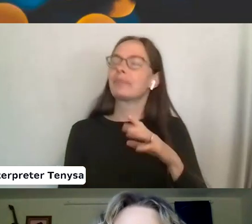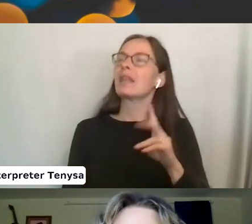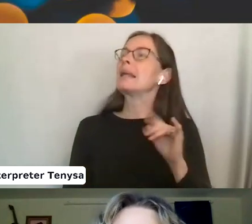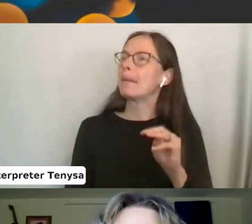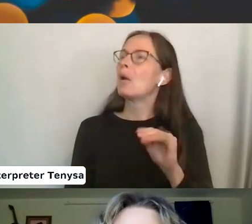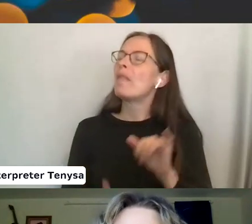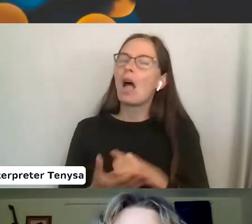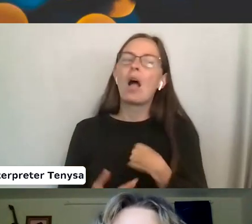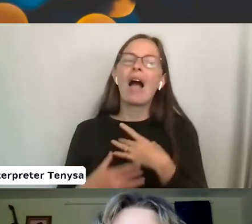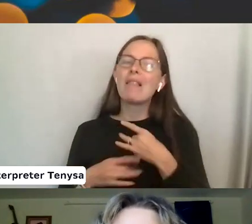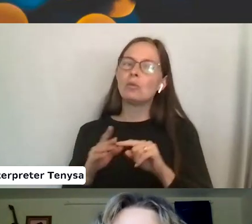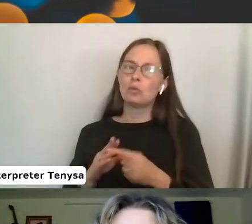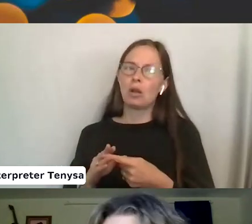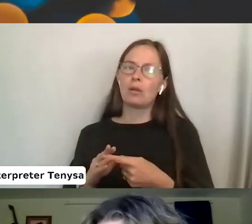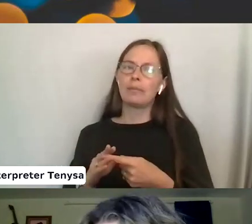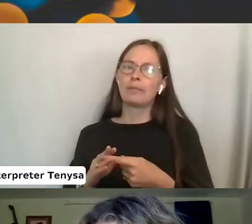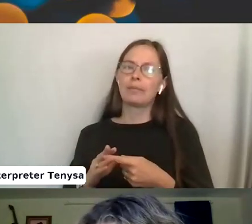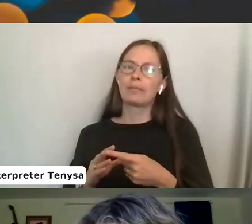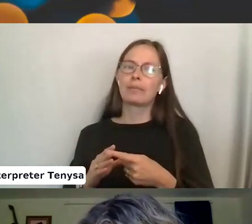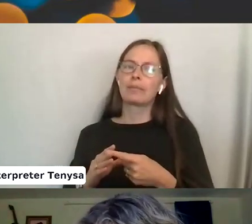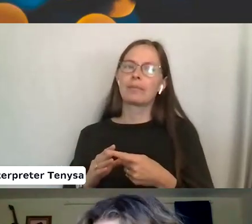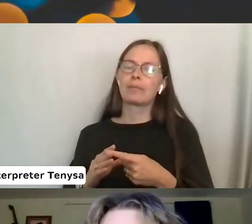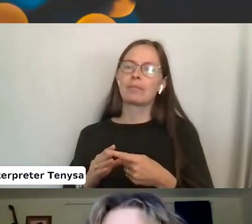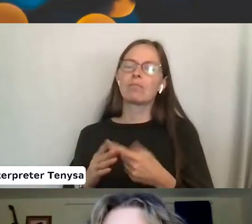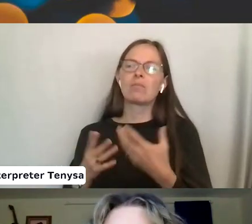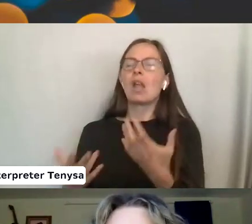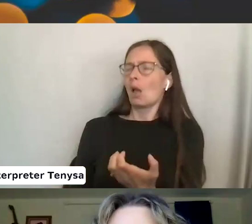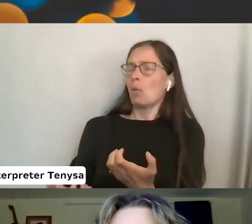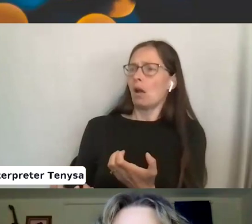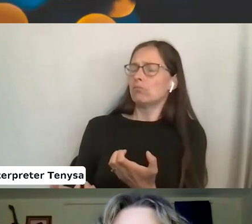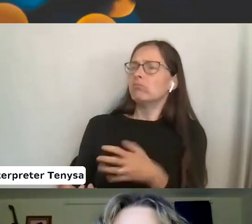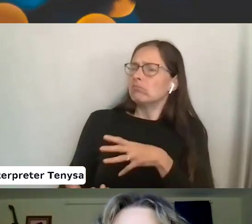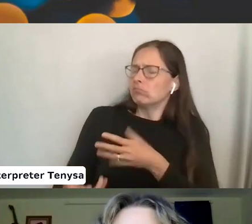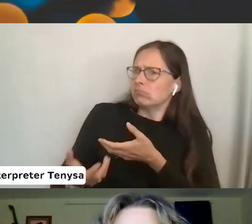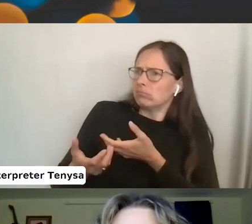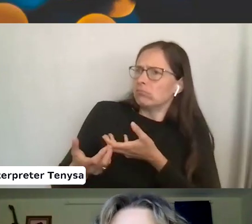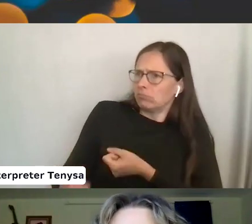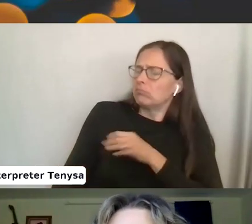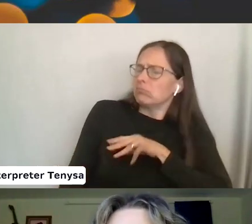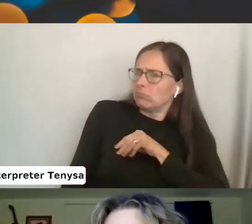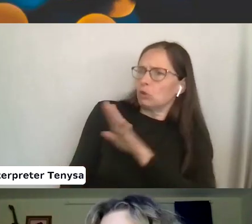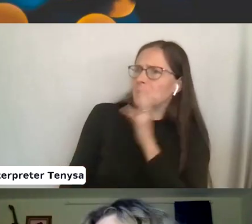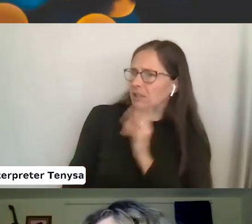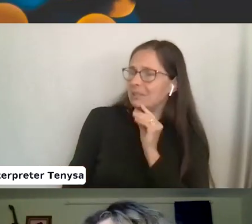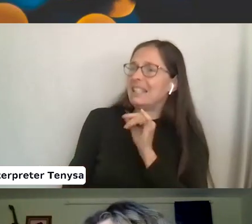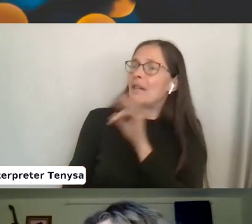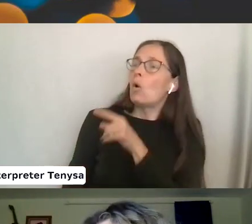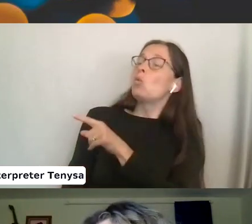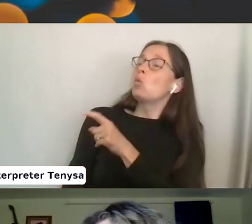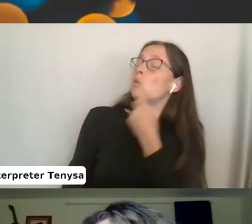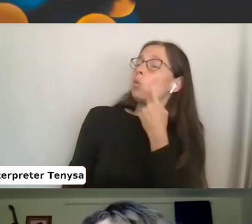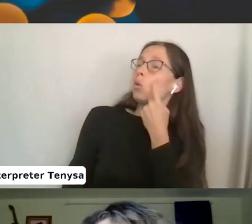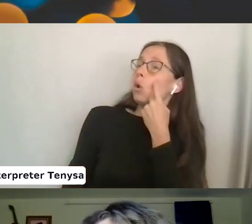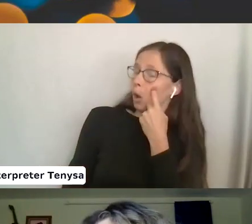I like to start by validating your experience. If you perceive rejection, you have